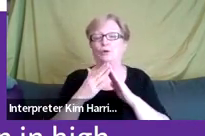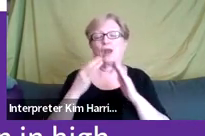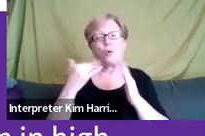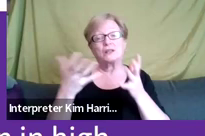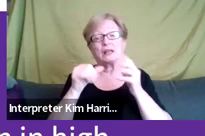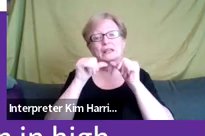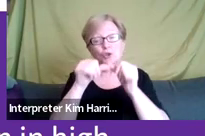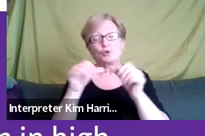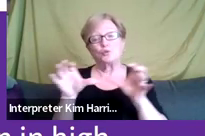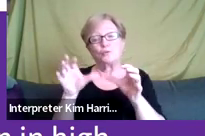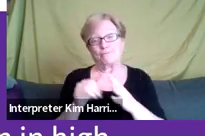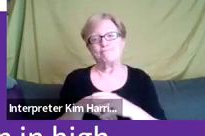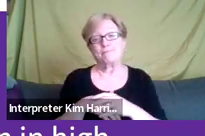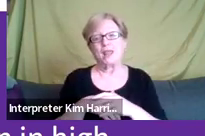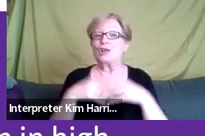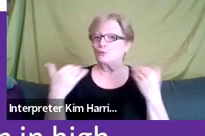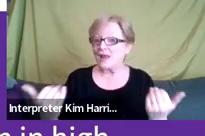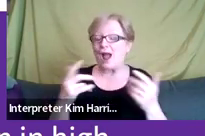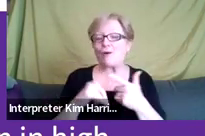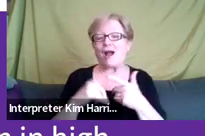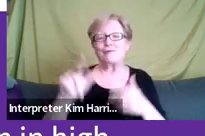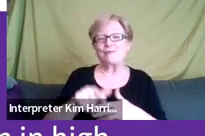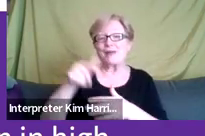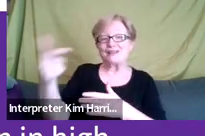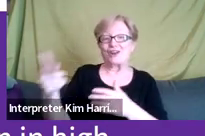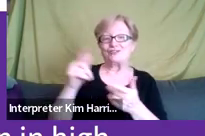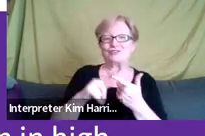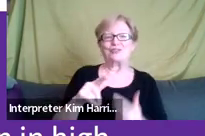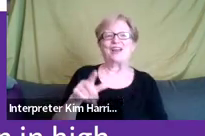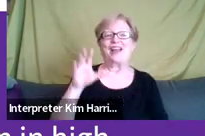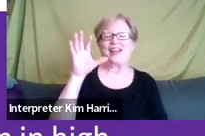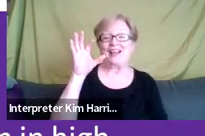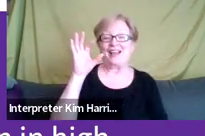to do that. So now I will pass it off to Felice.